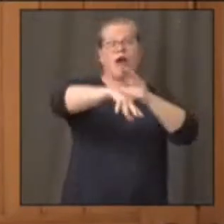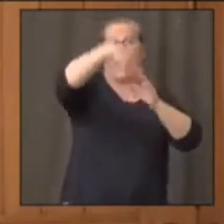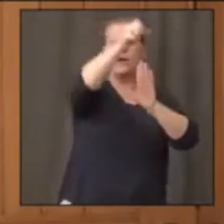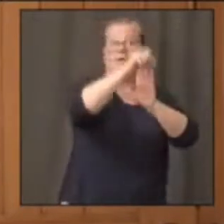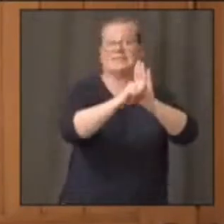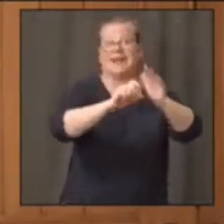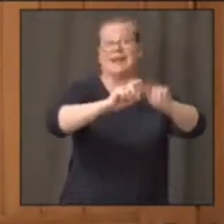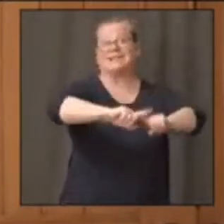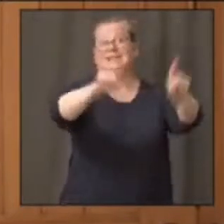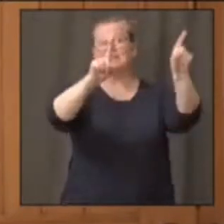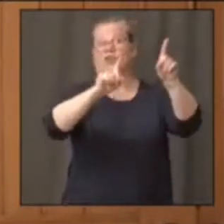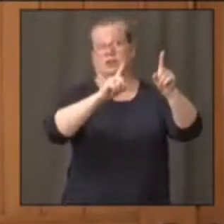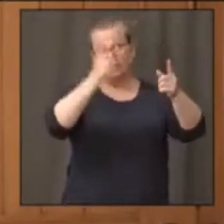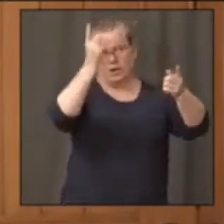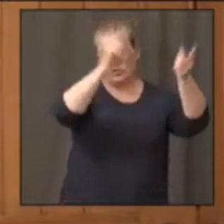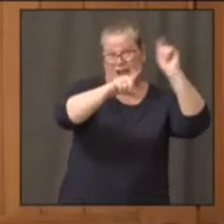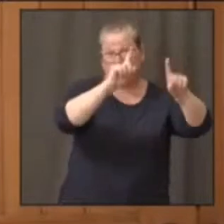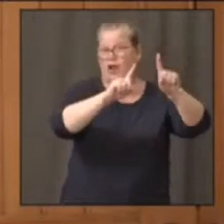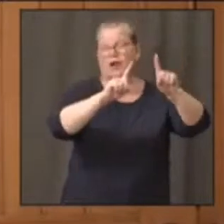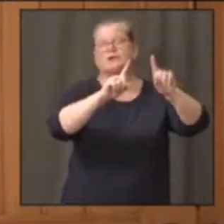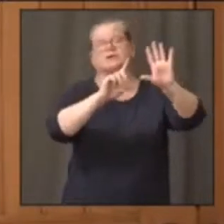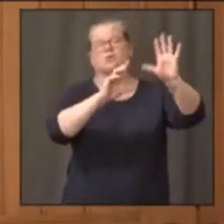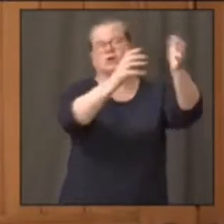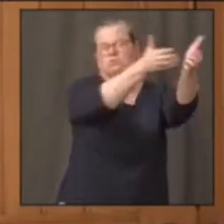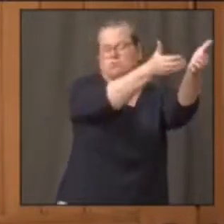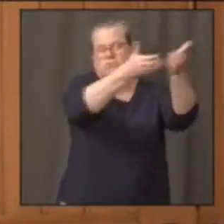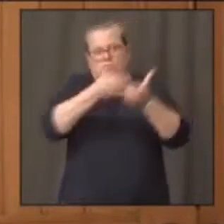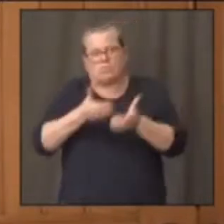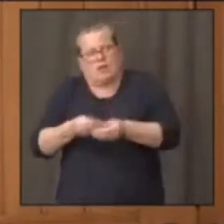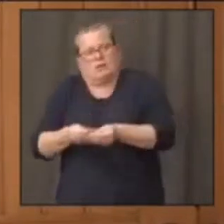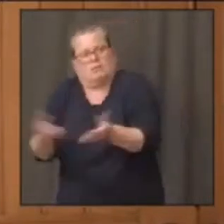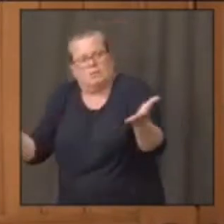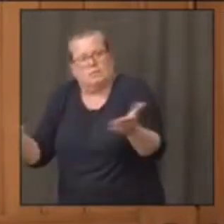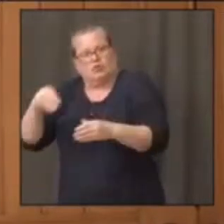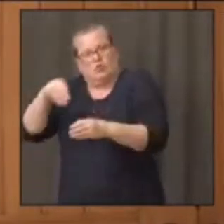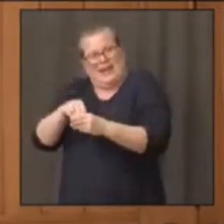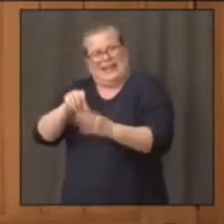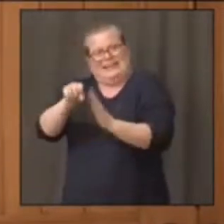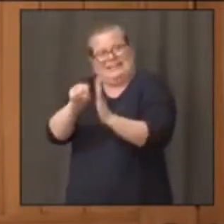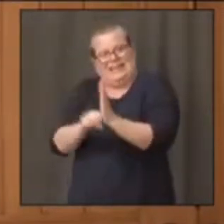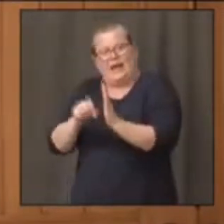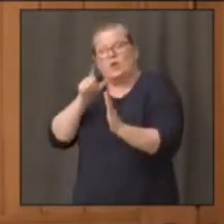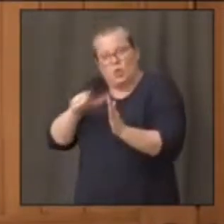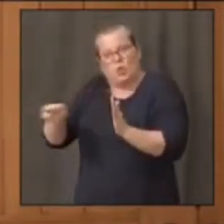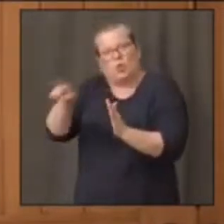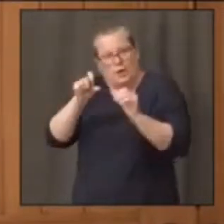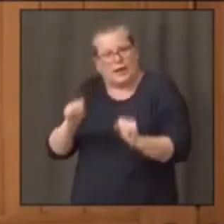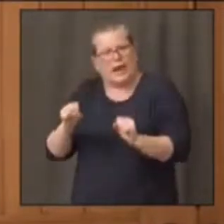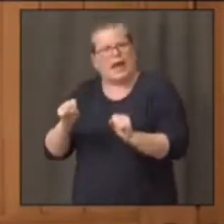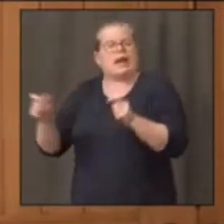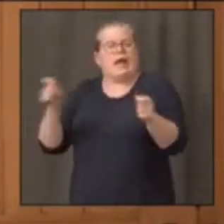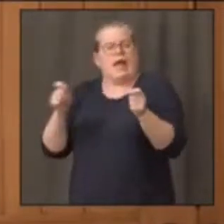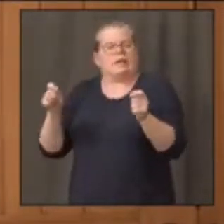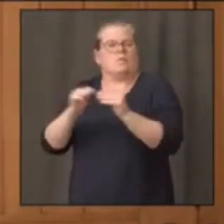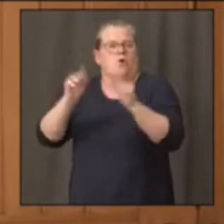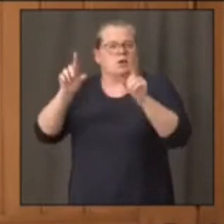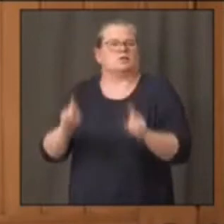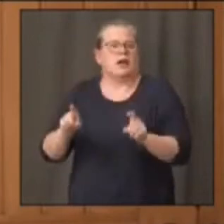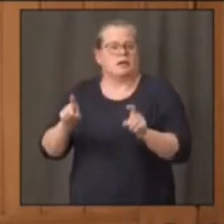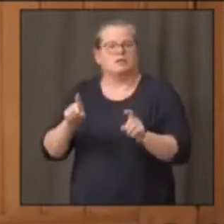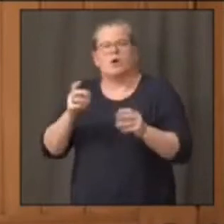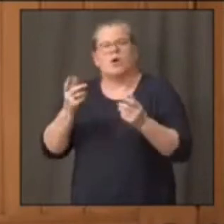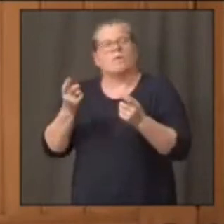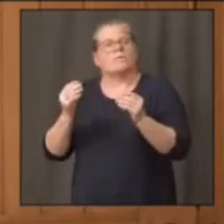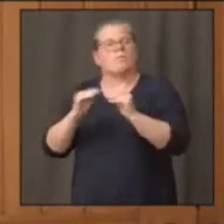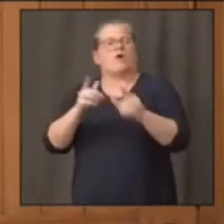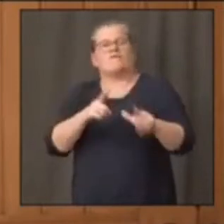in-state laboratories, who do in some cases still have capacity available to take more tests and are demonstrating that even in the midst of this difficult